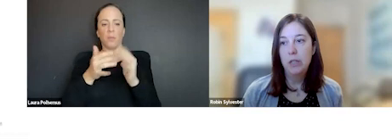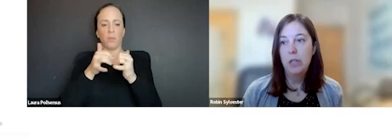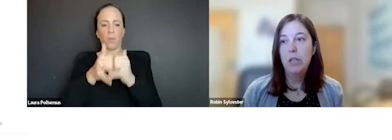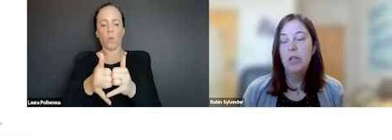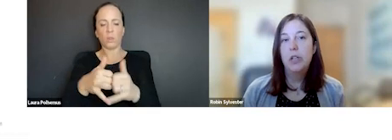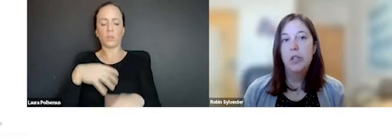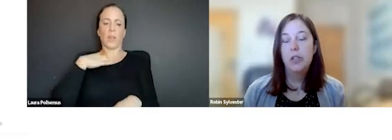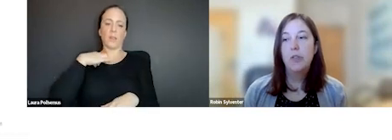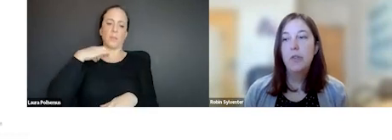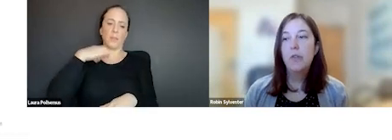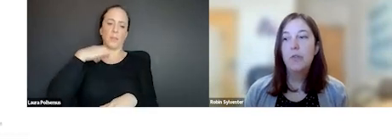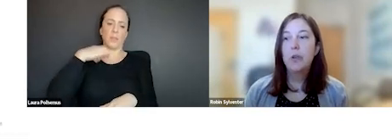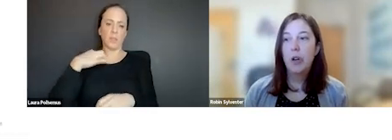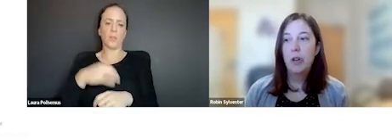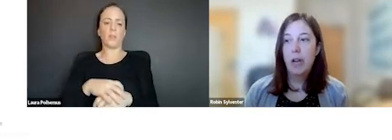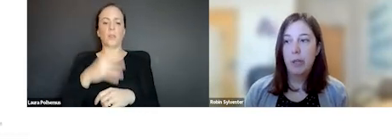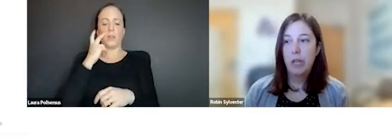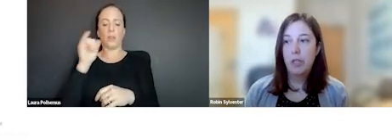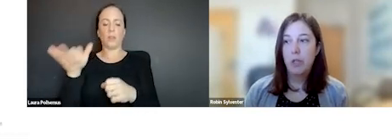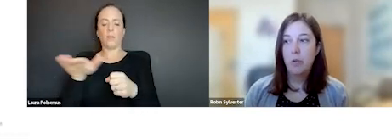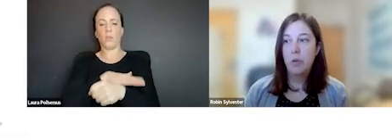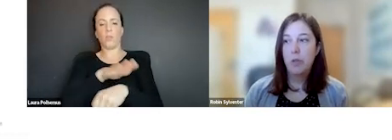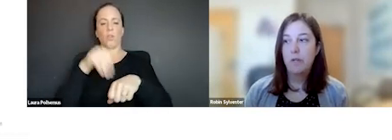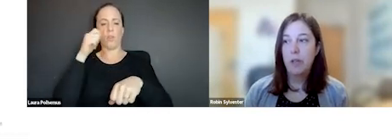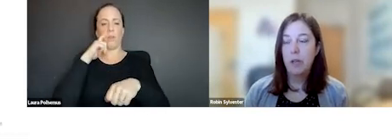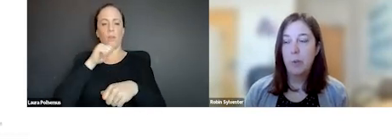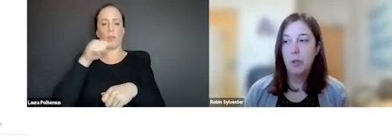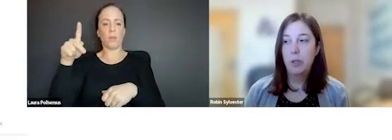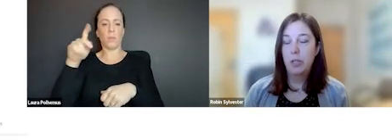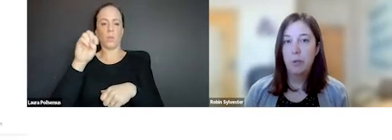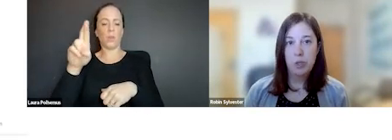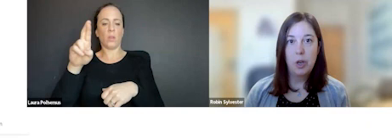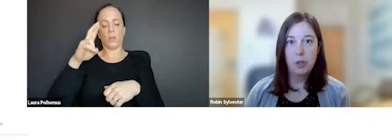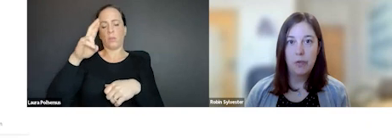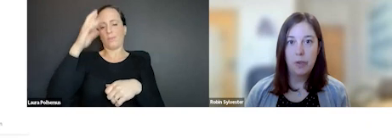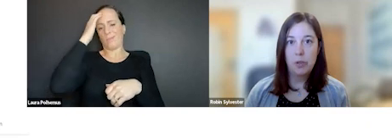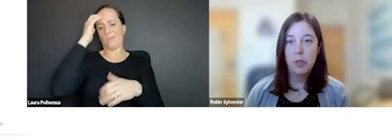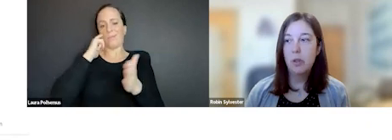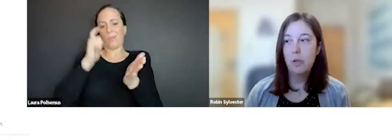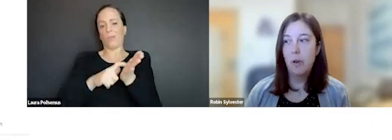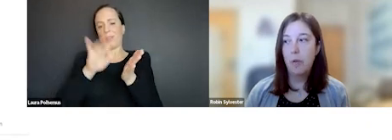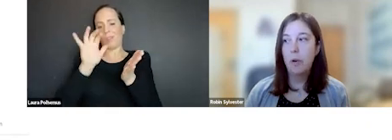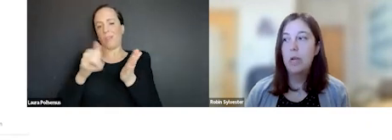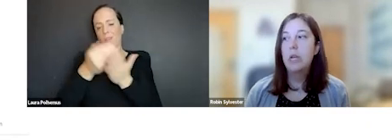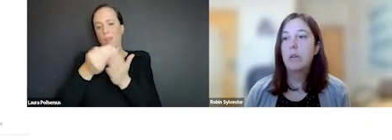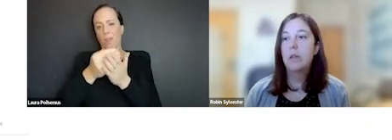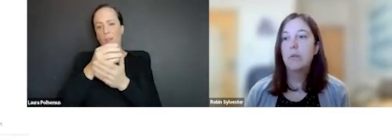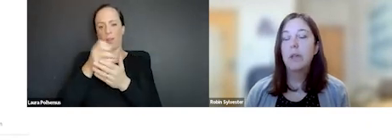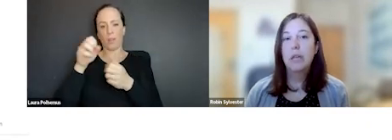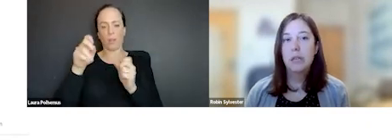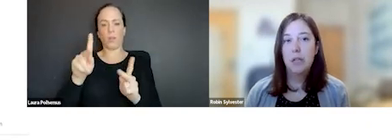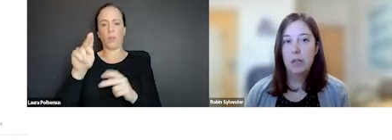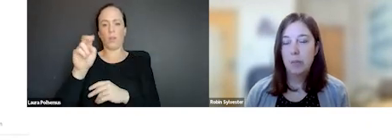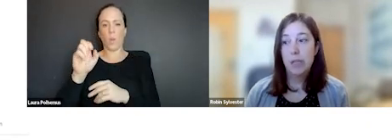eligibility. To view the full call for applications or notice of funding opportunity, which is also referred to as the NOFO, click